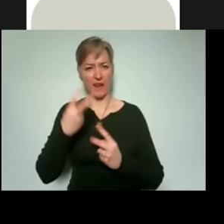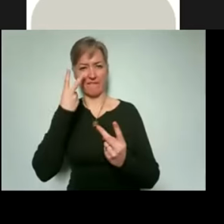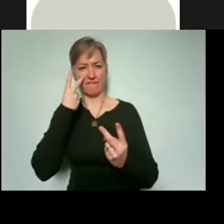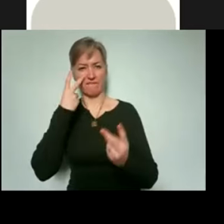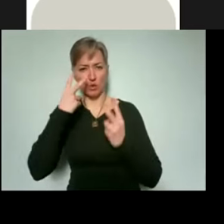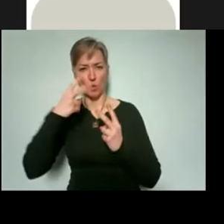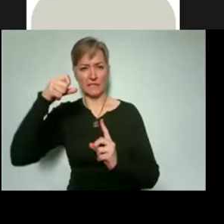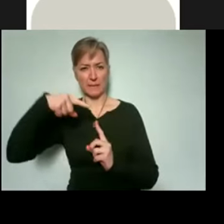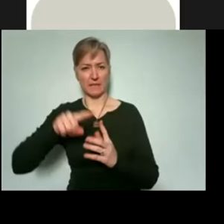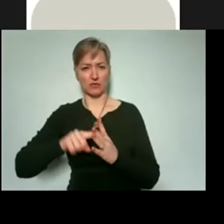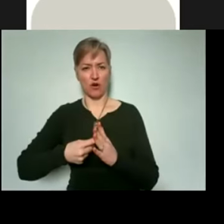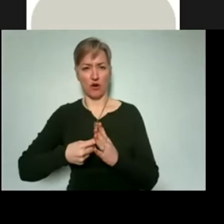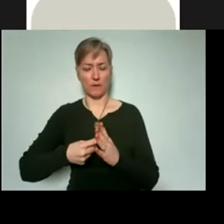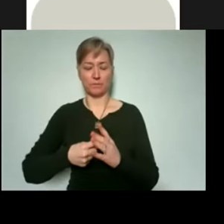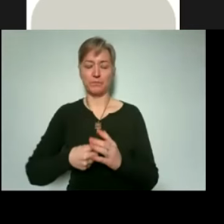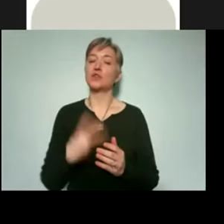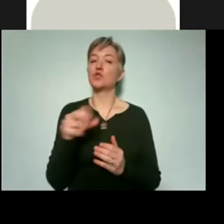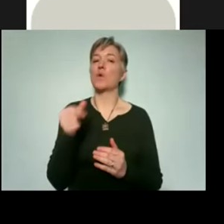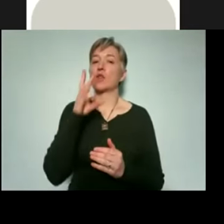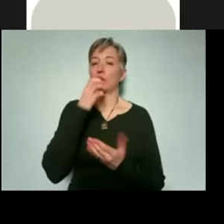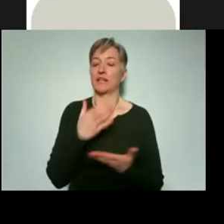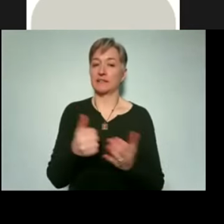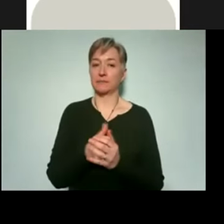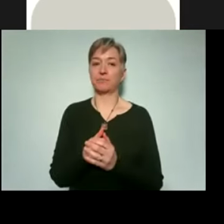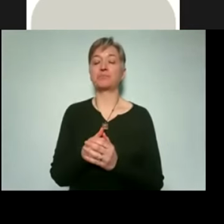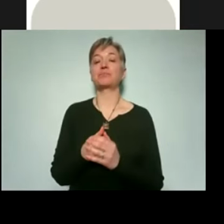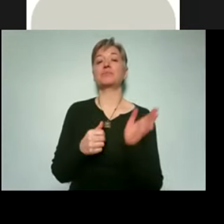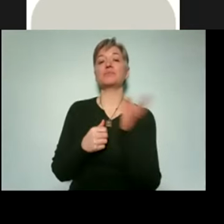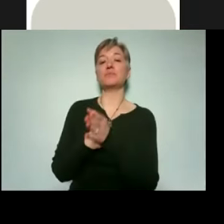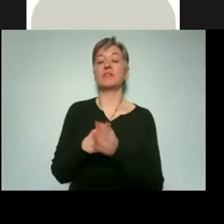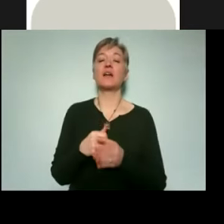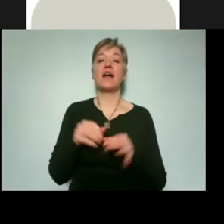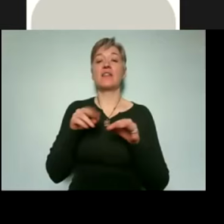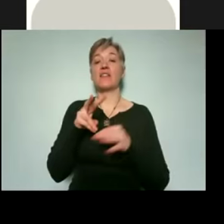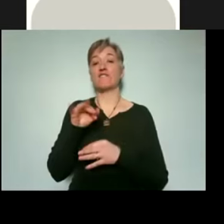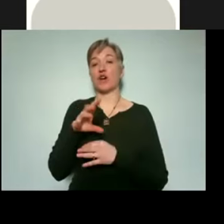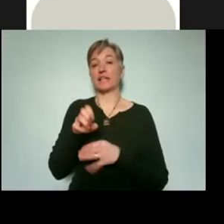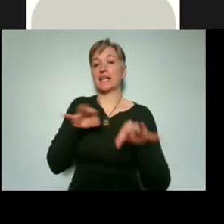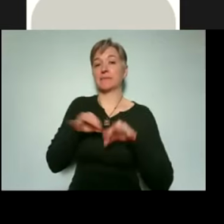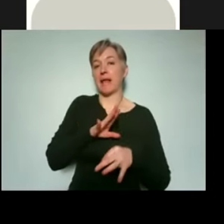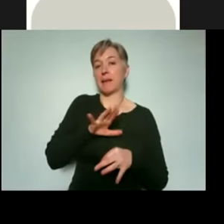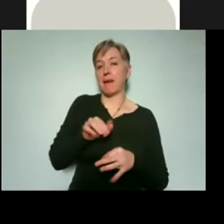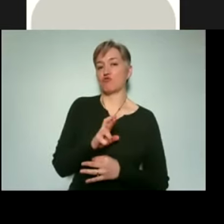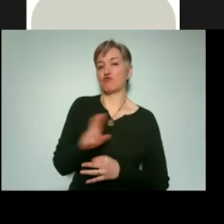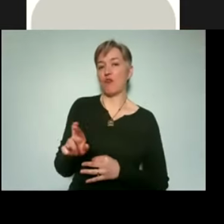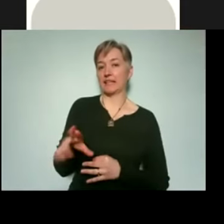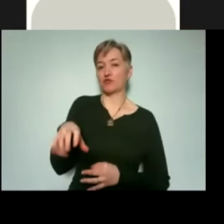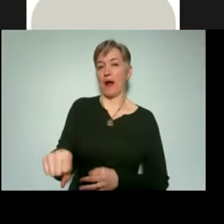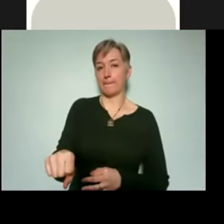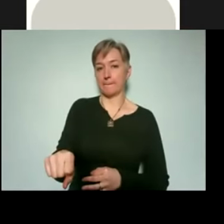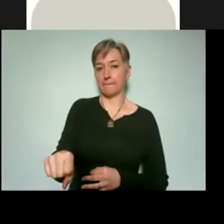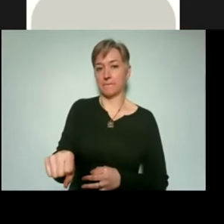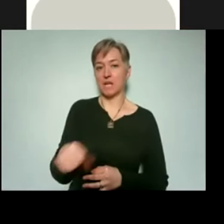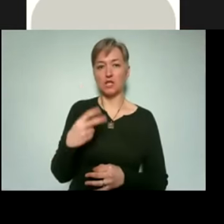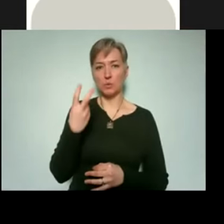Okay, 2 other weird things. So this is the variance explained by a right handle grab. Mysteriously, we saw very symmetric activity on the